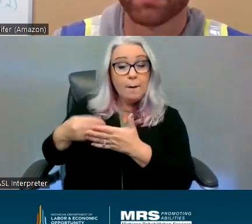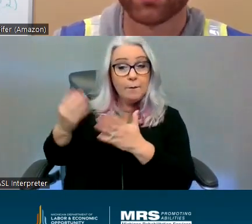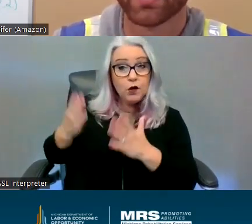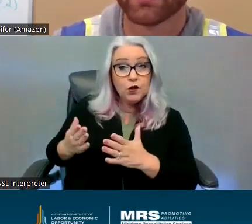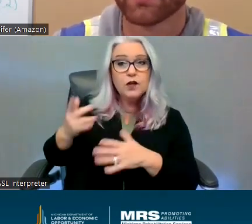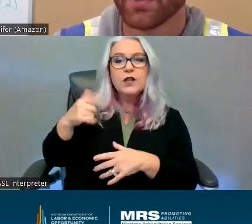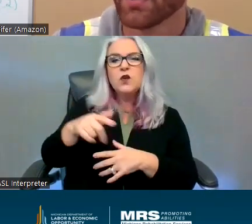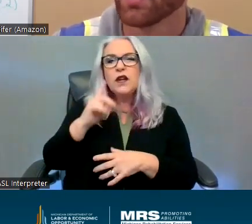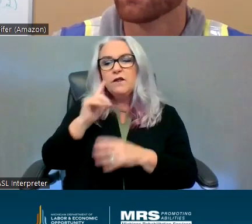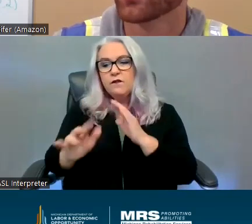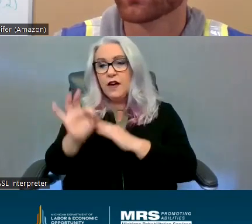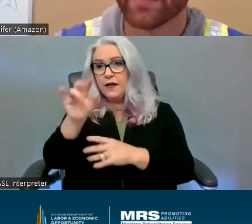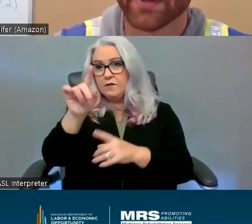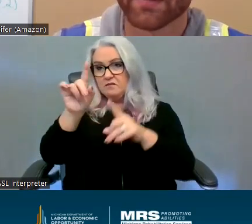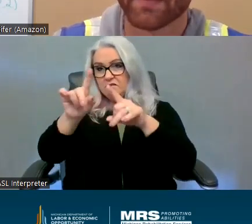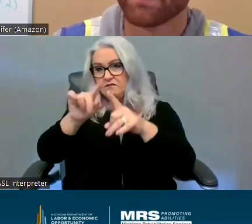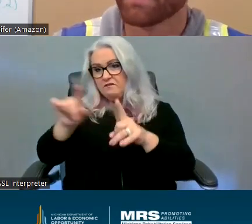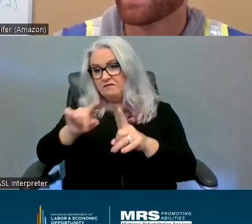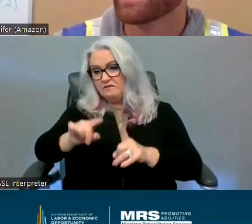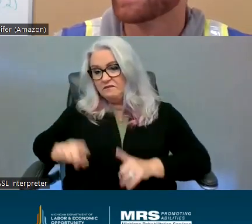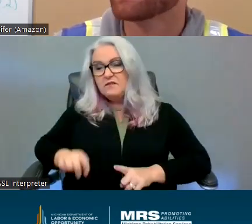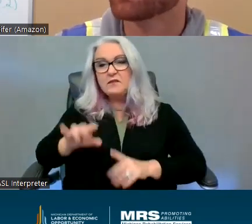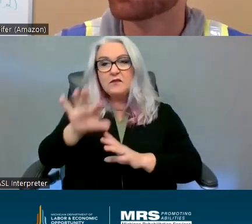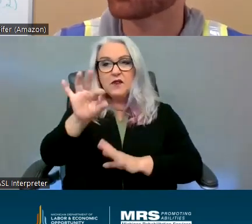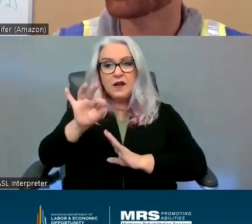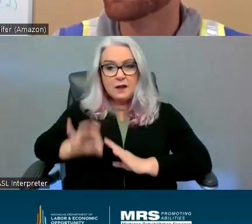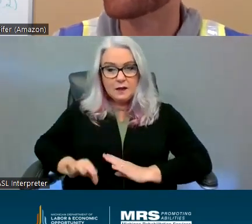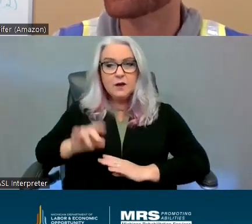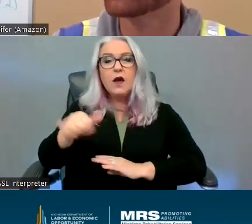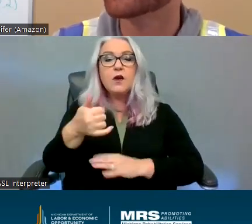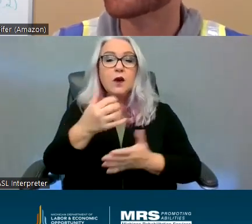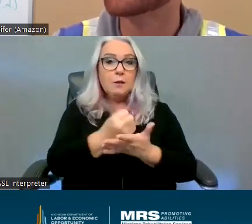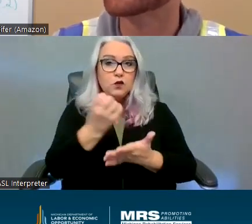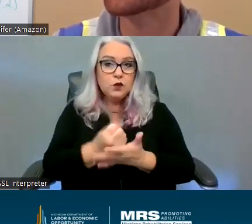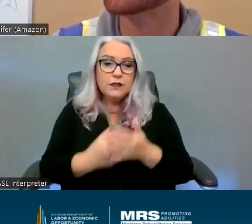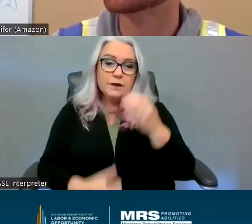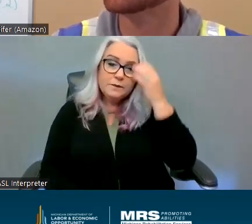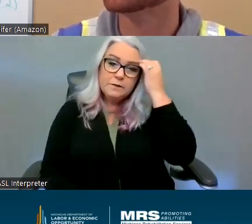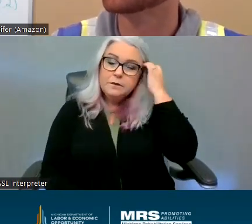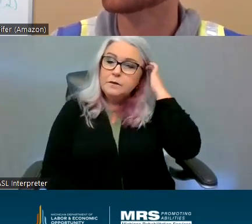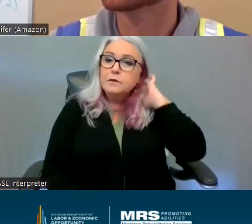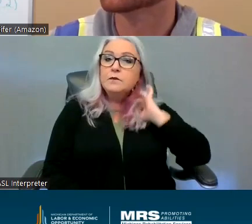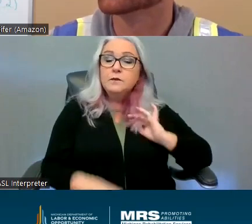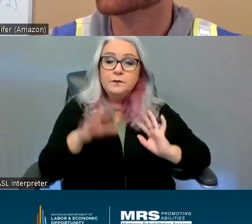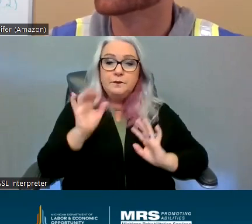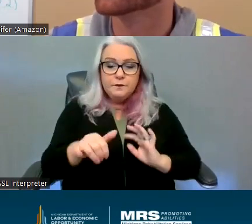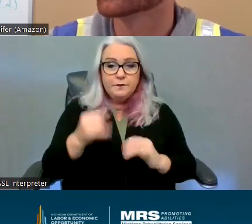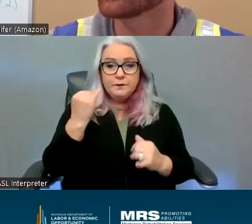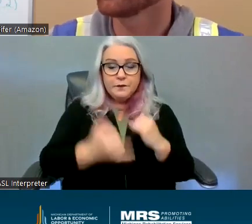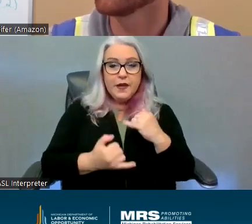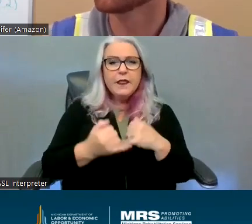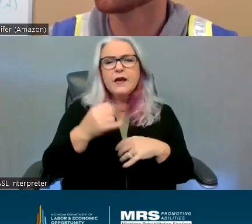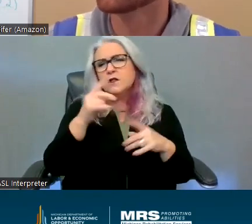those opportunities through that link tab. Okay, thank you. And I asked, that question is in there. I'm glad someone asked it